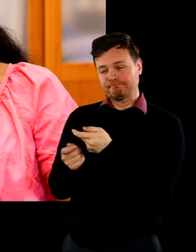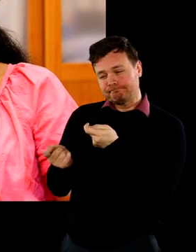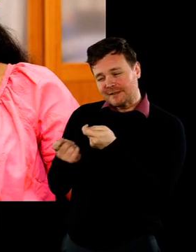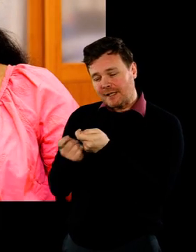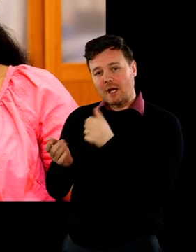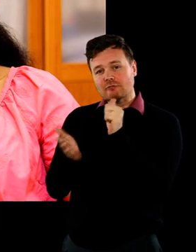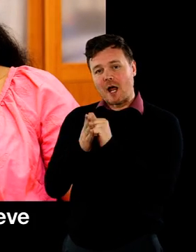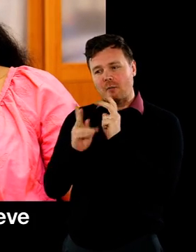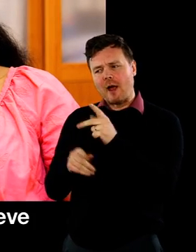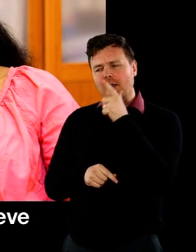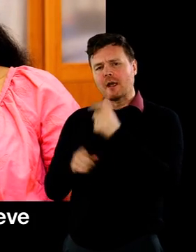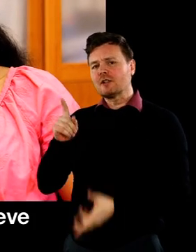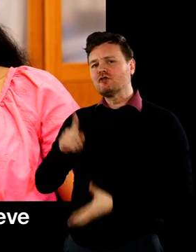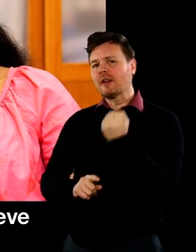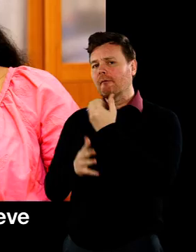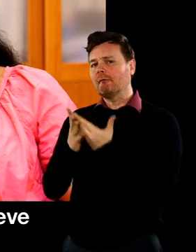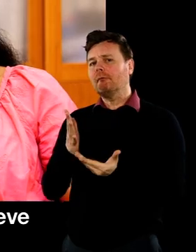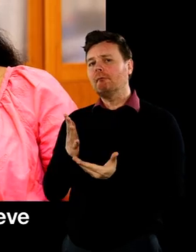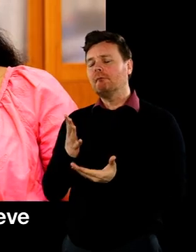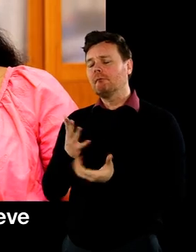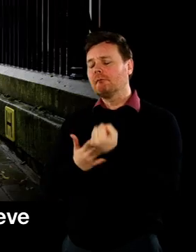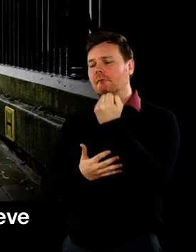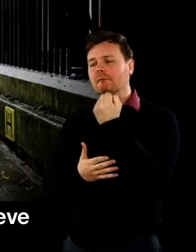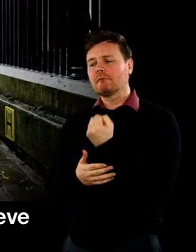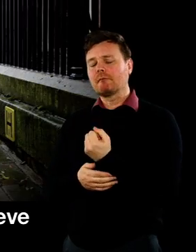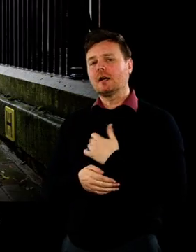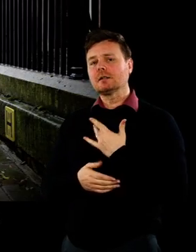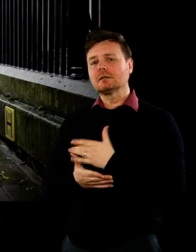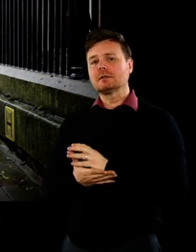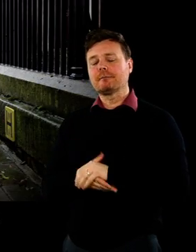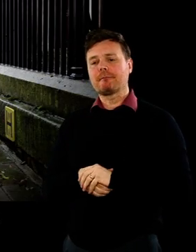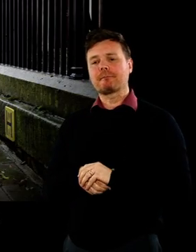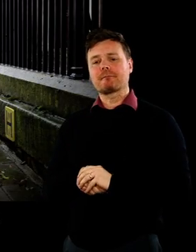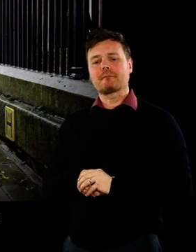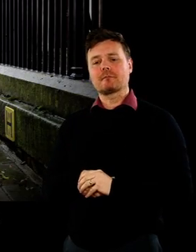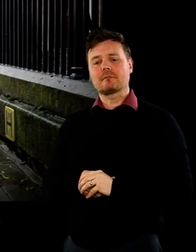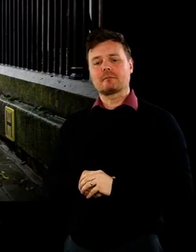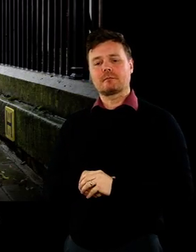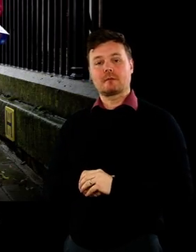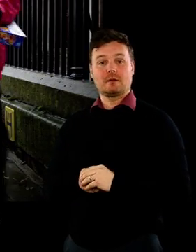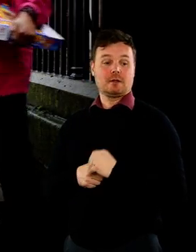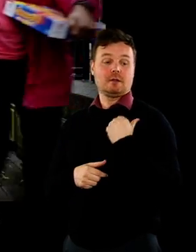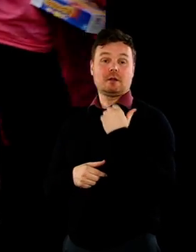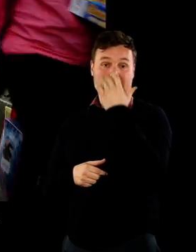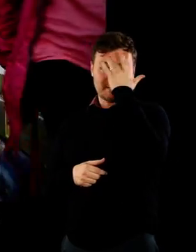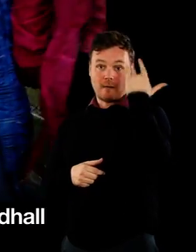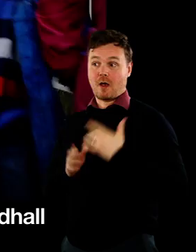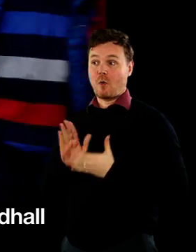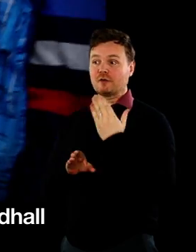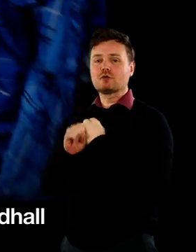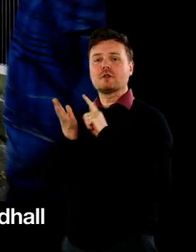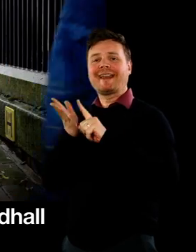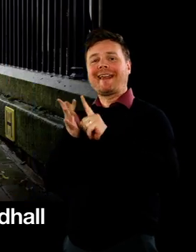and steered in the right way, I think he would be able to achieve or accomplish a lot in his life.